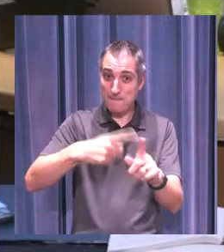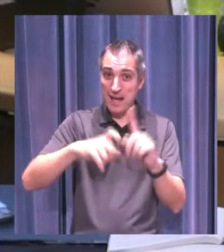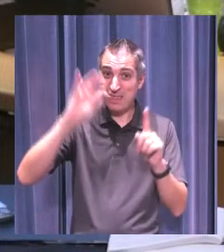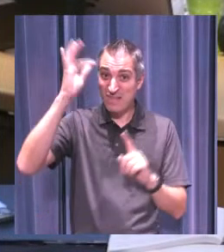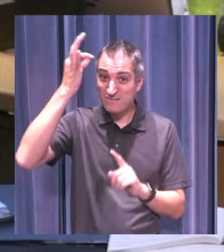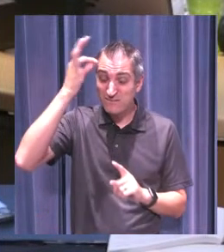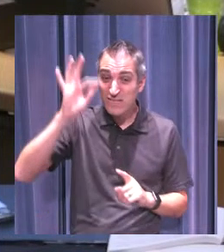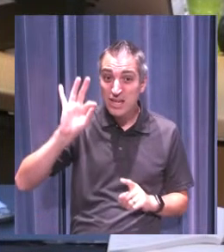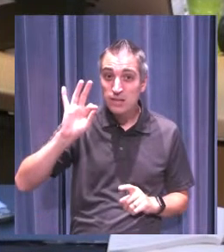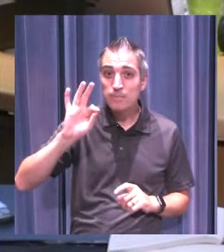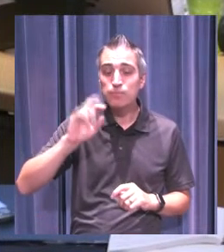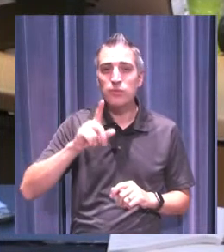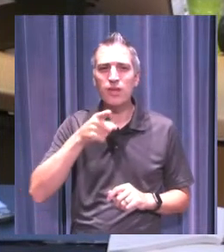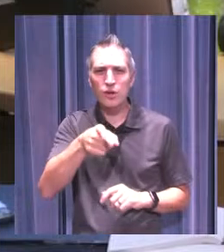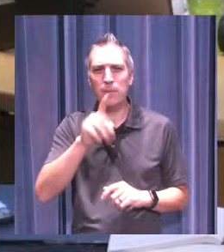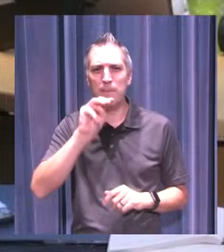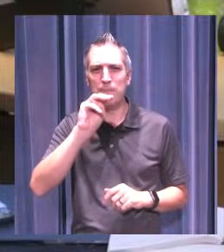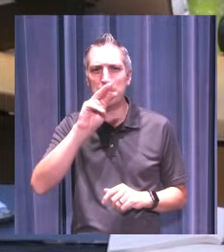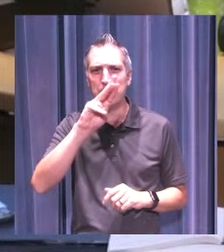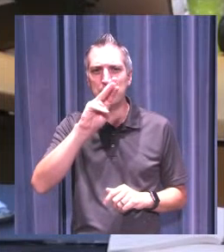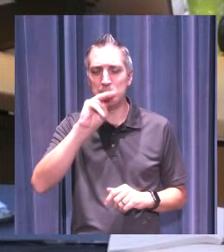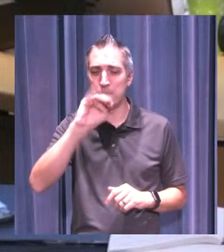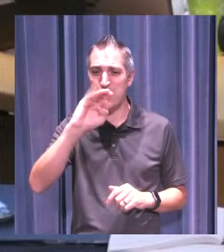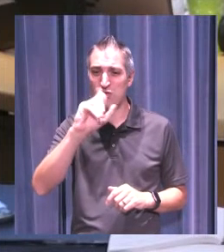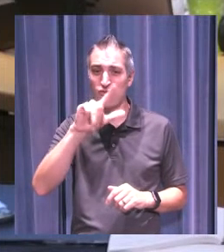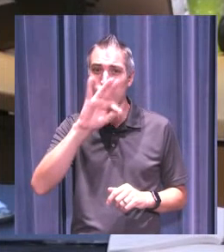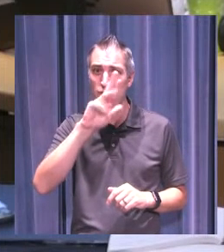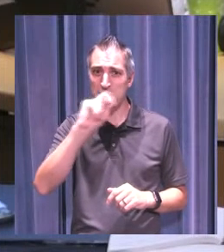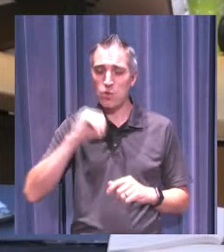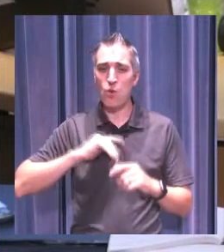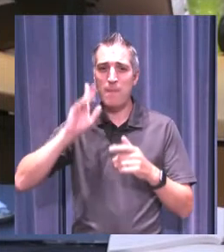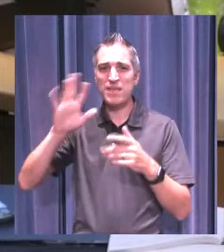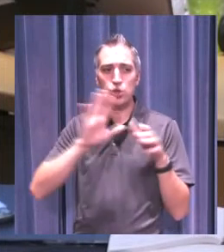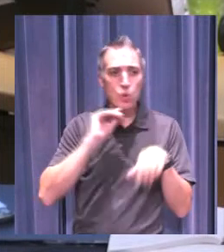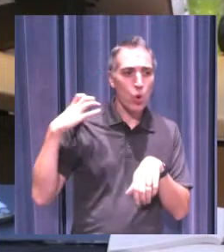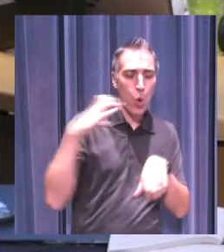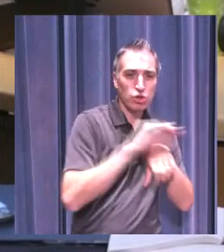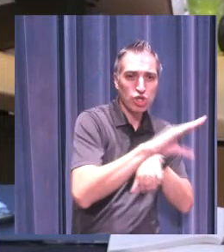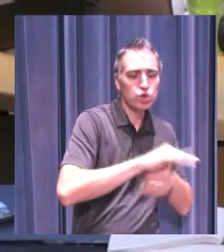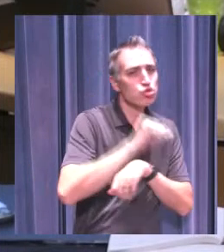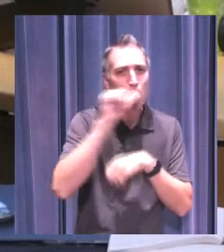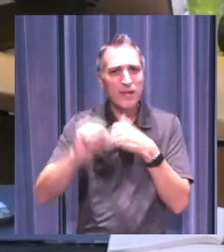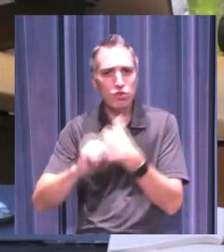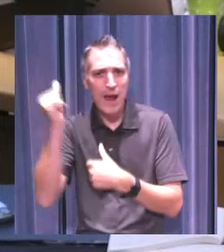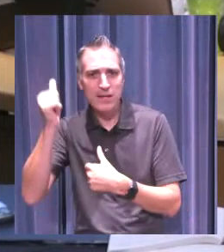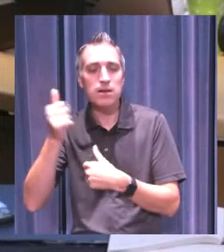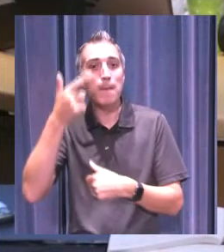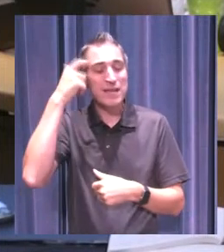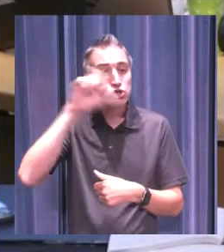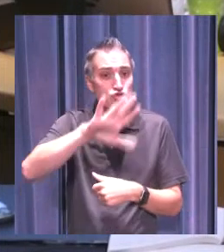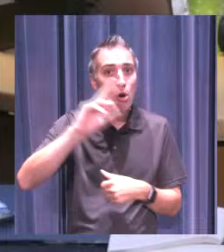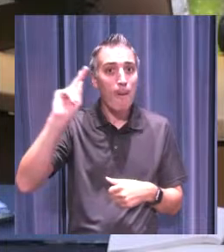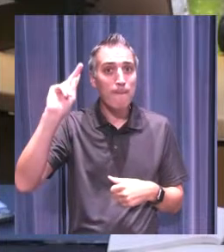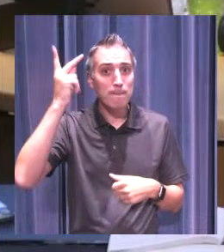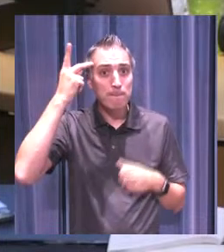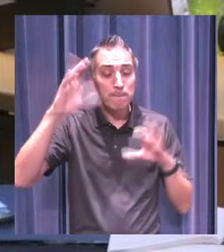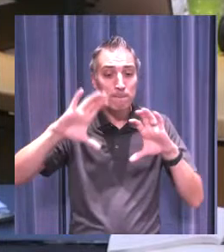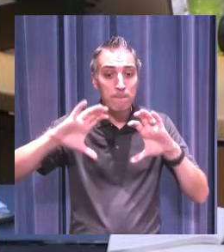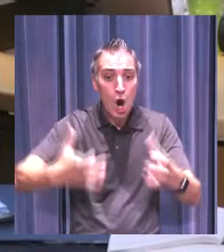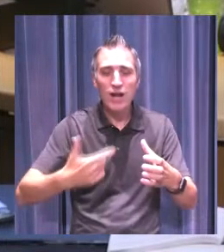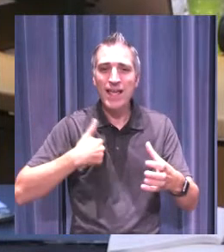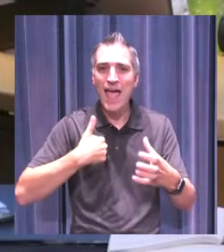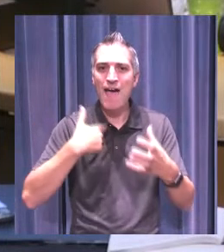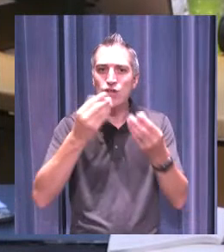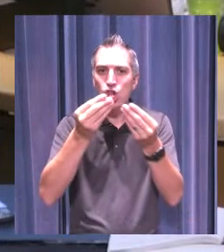liberal staffers being coached against the board. Listen up. Do not threaten members of this board just because your party and Democrats have lost